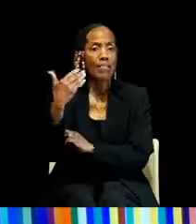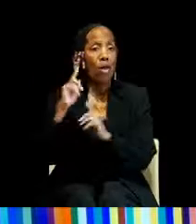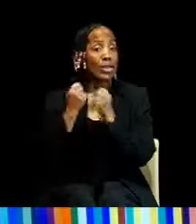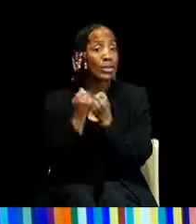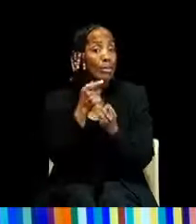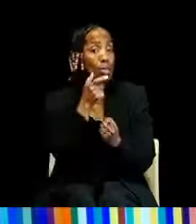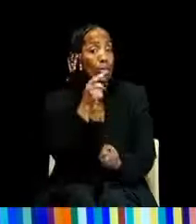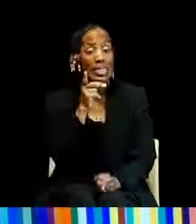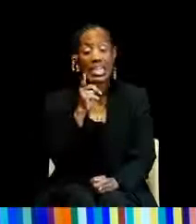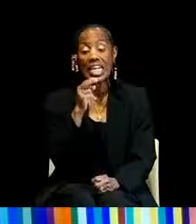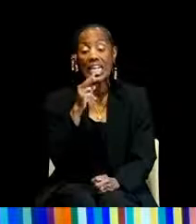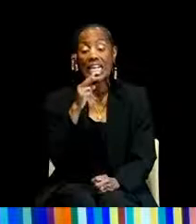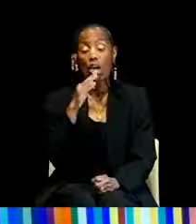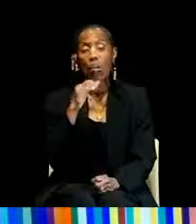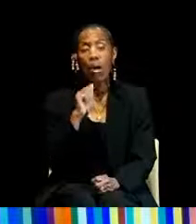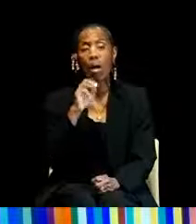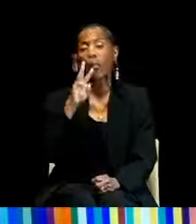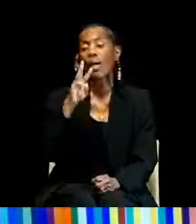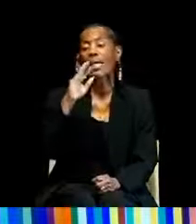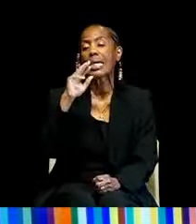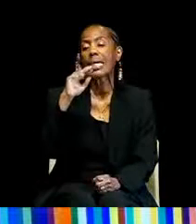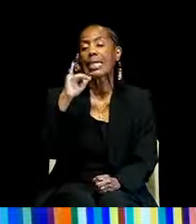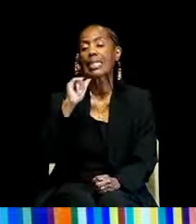team, Kira Wisniewski.